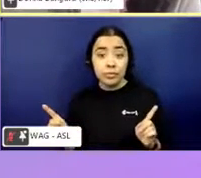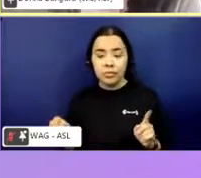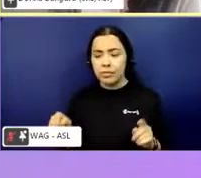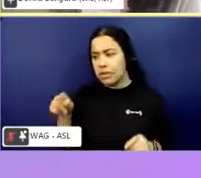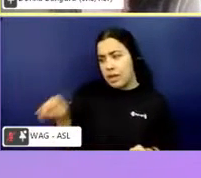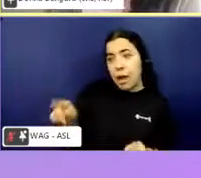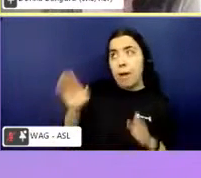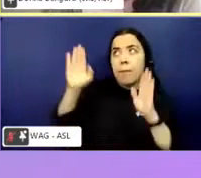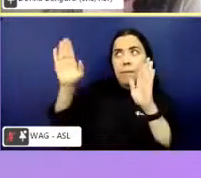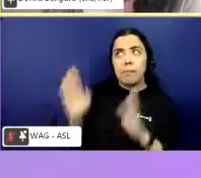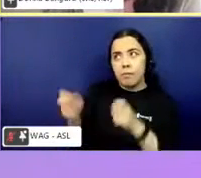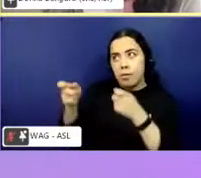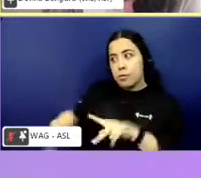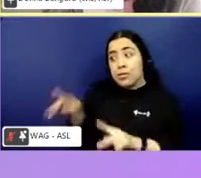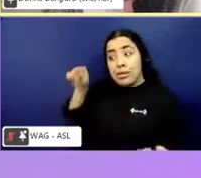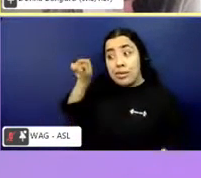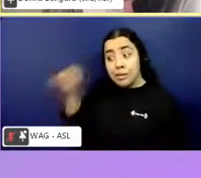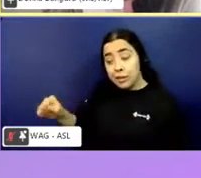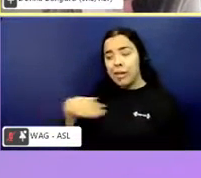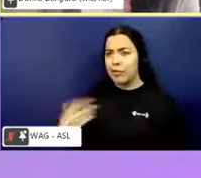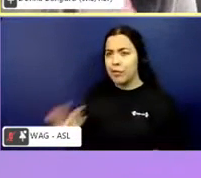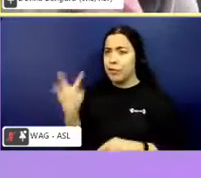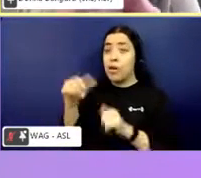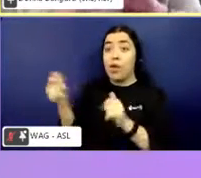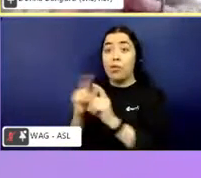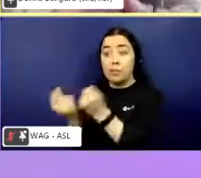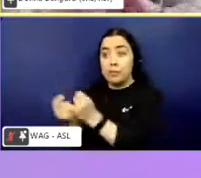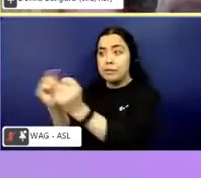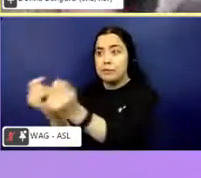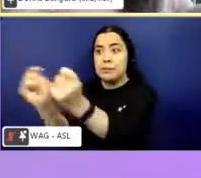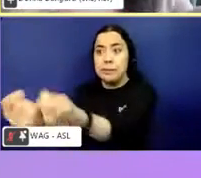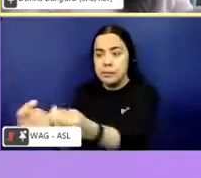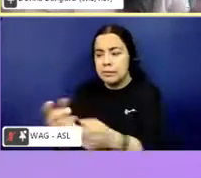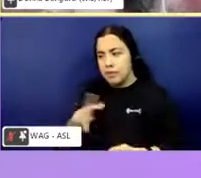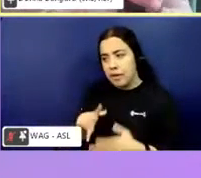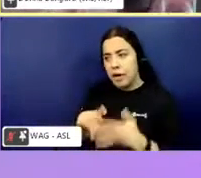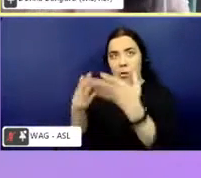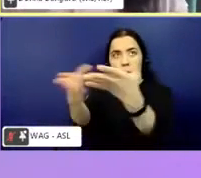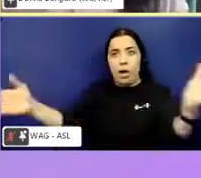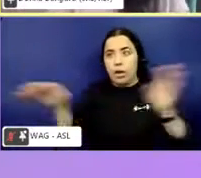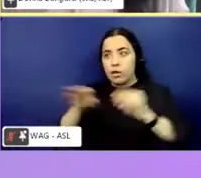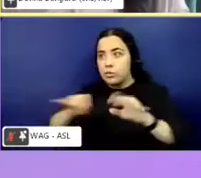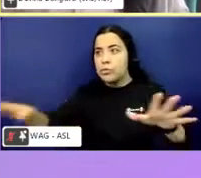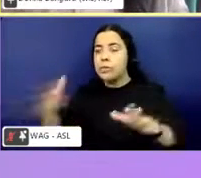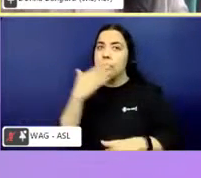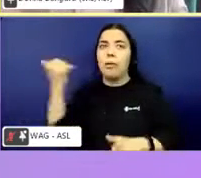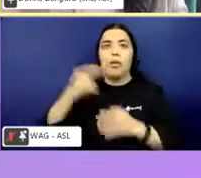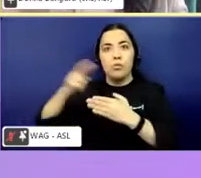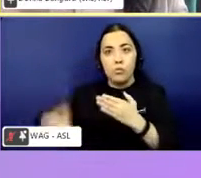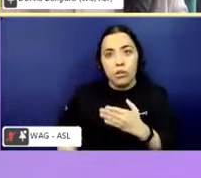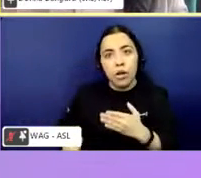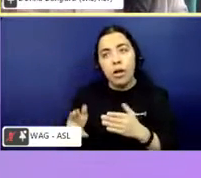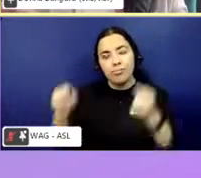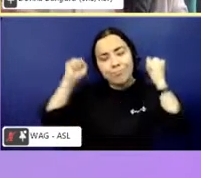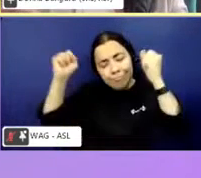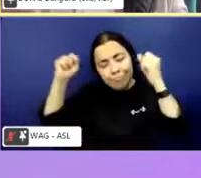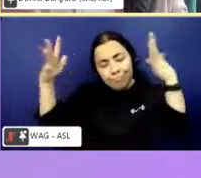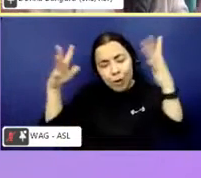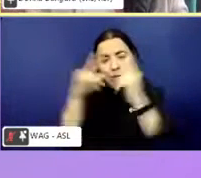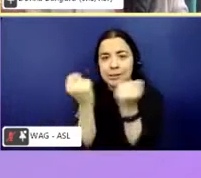here. I get to work with 3 other teams. It means that this is going to have a wider distribution, a better result. Go team.